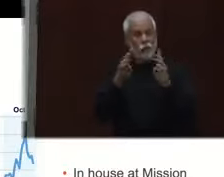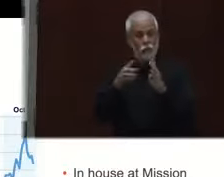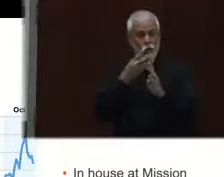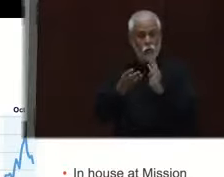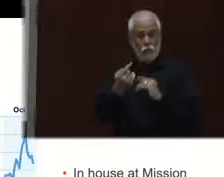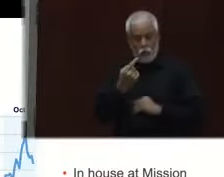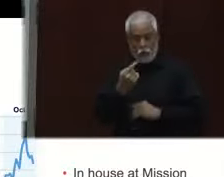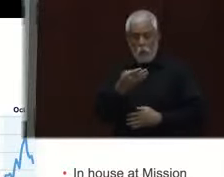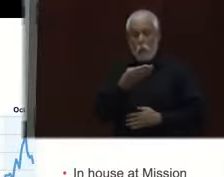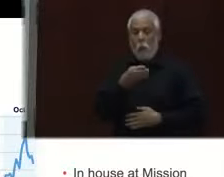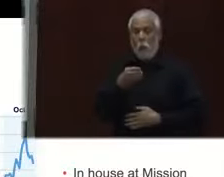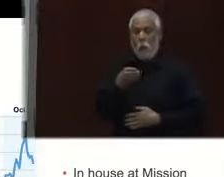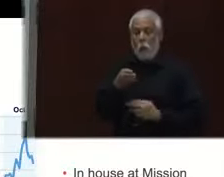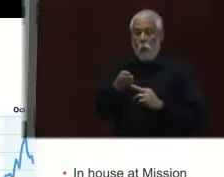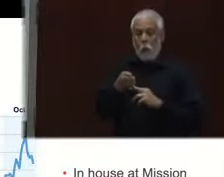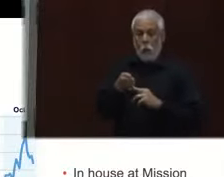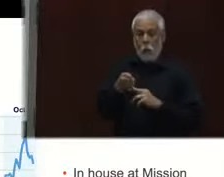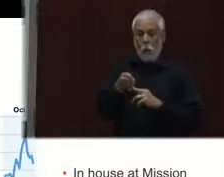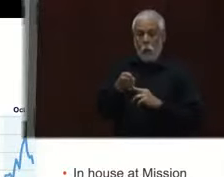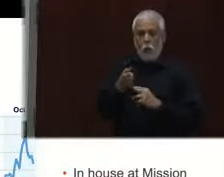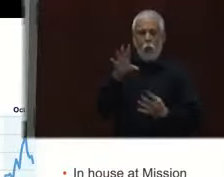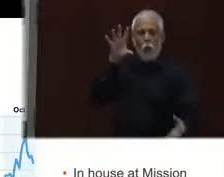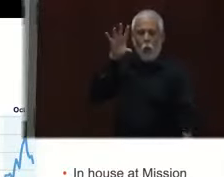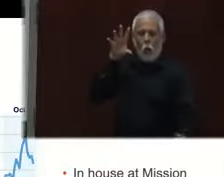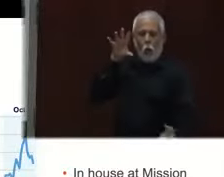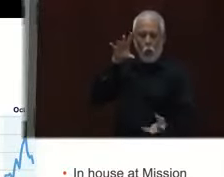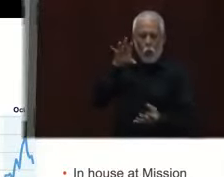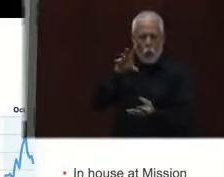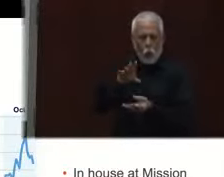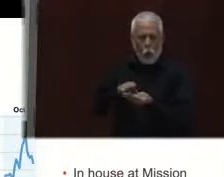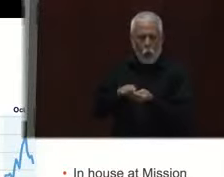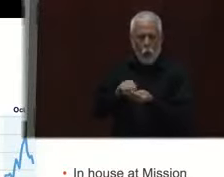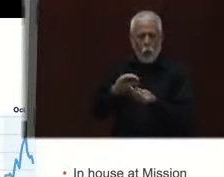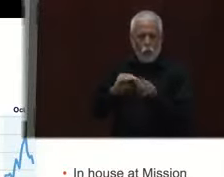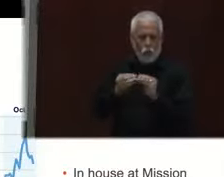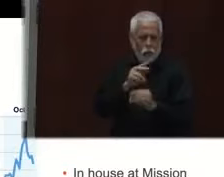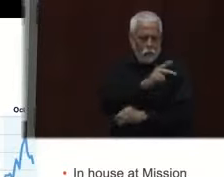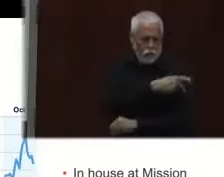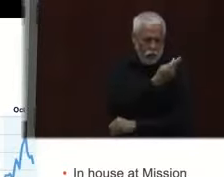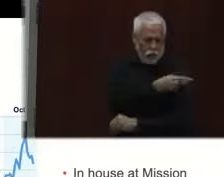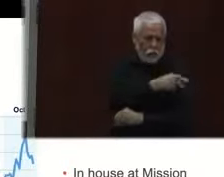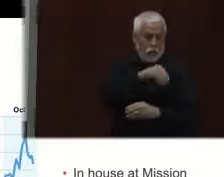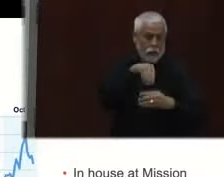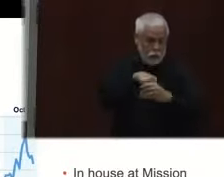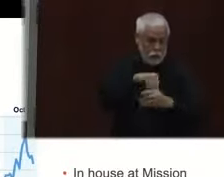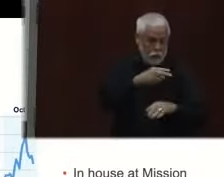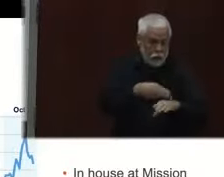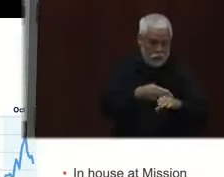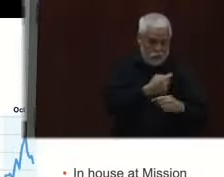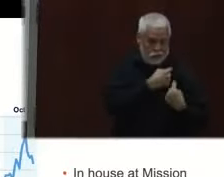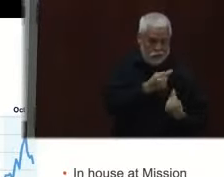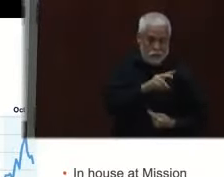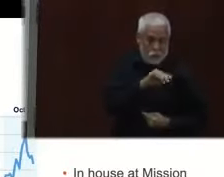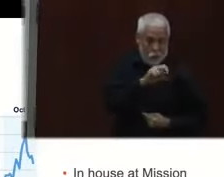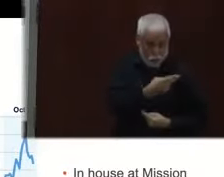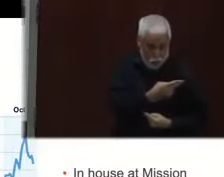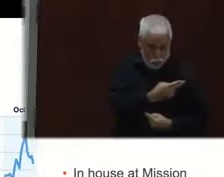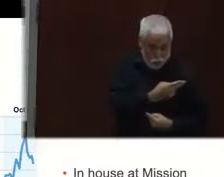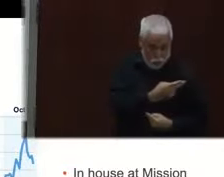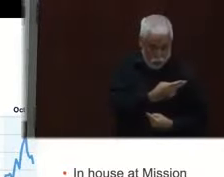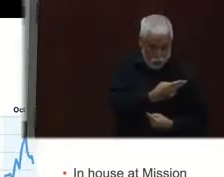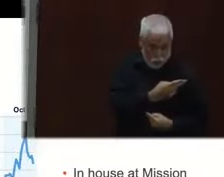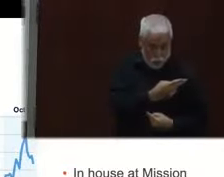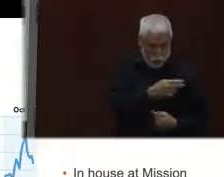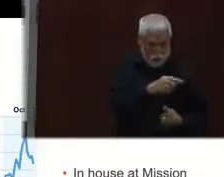graph, the blue curve represents the total numbers of patients we've had hospitalized since March